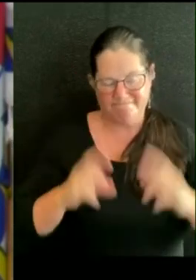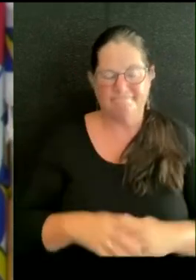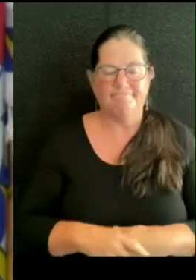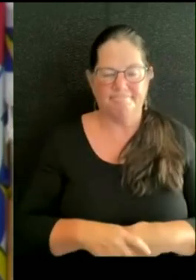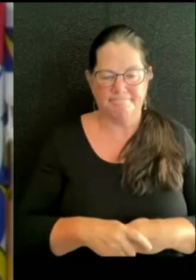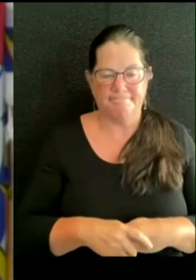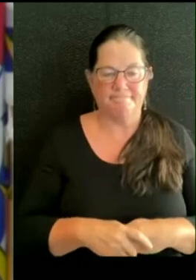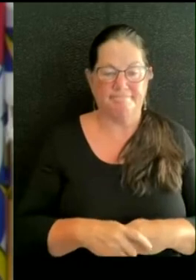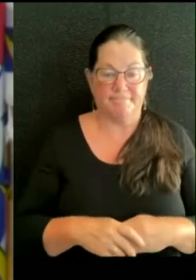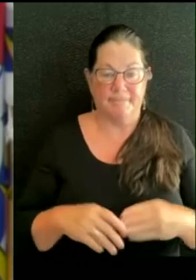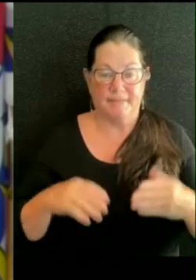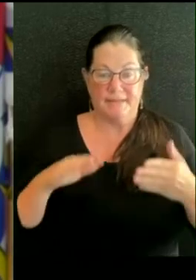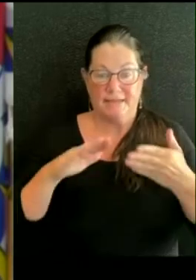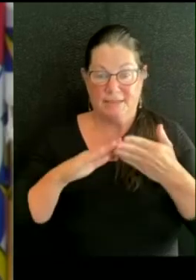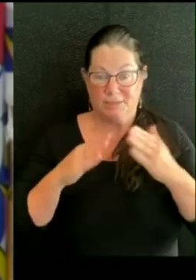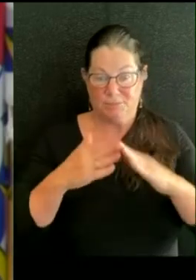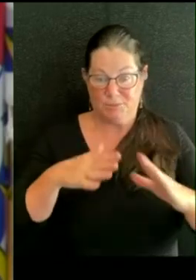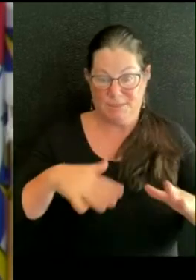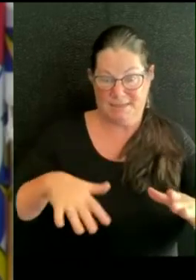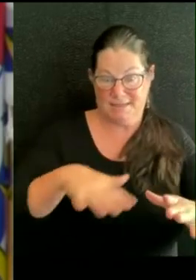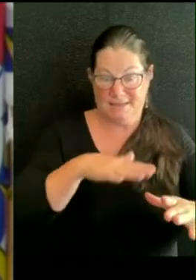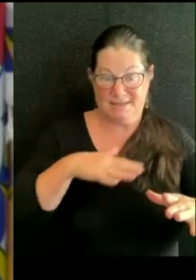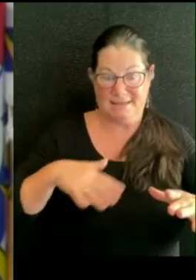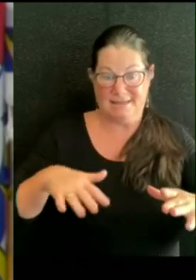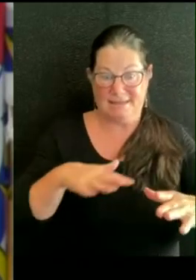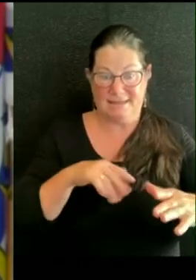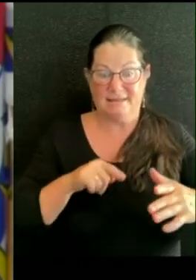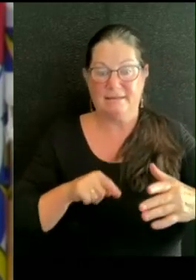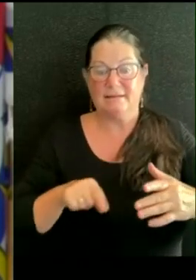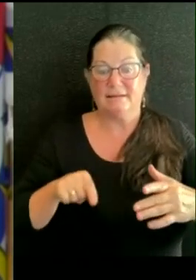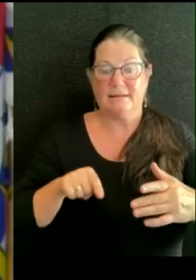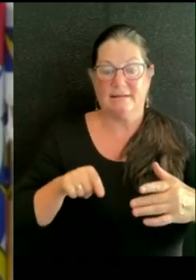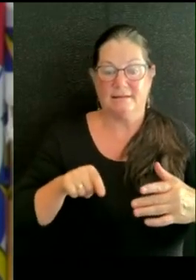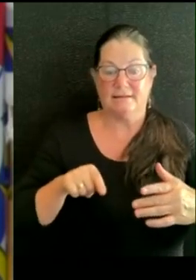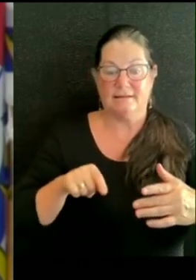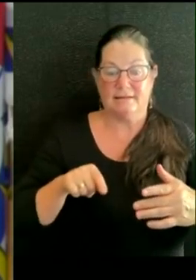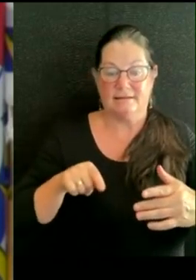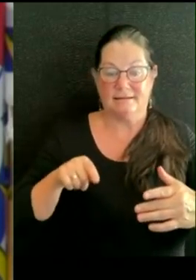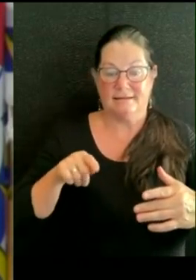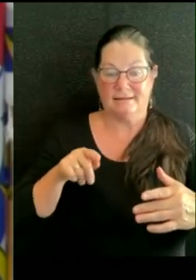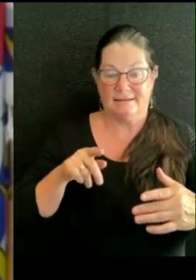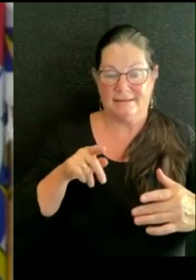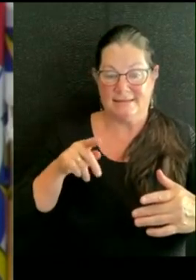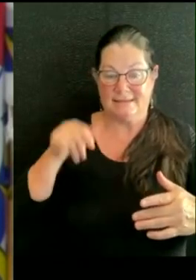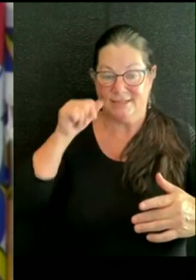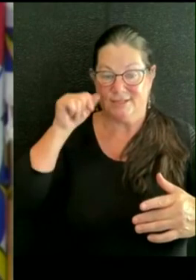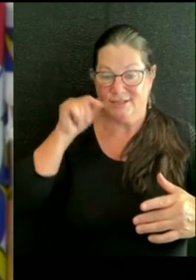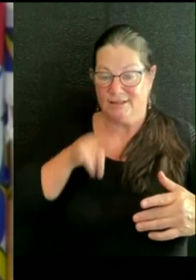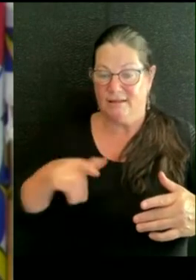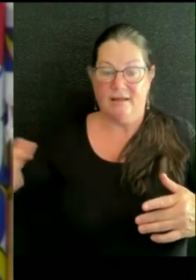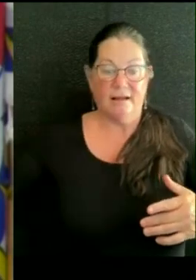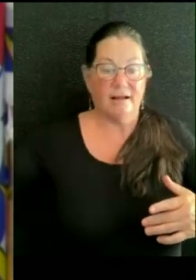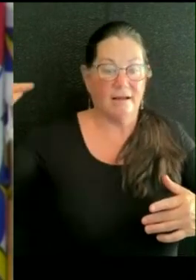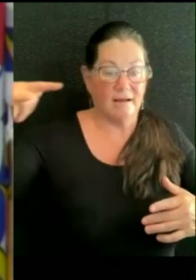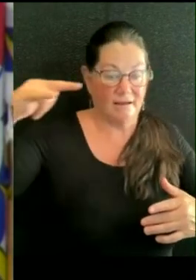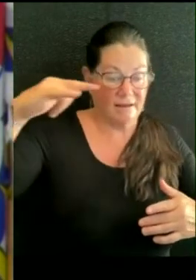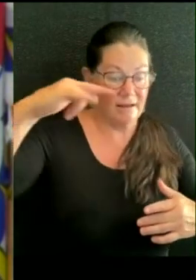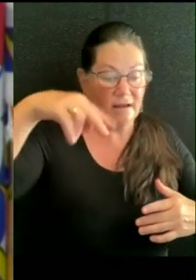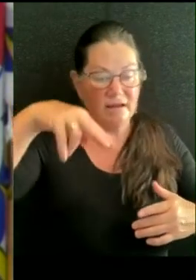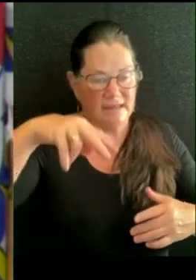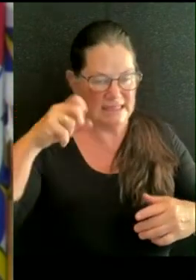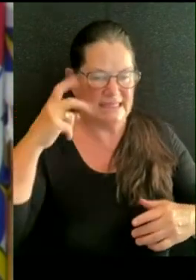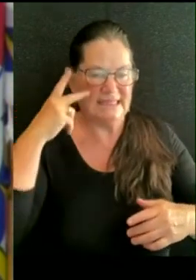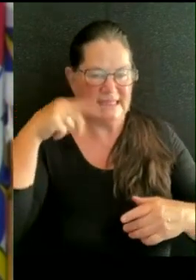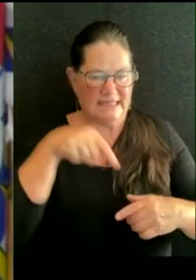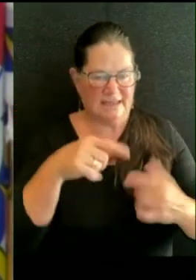community. We flew over quite a portion of it yesterday and were able to see that this fire will be with us for